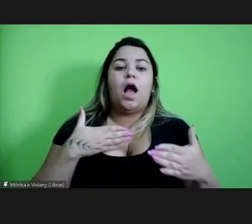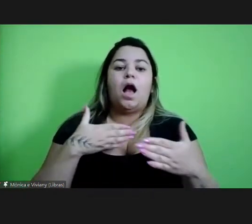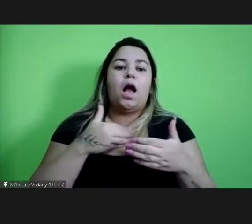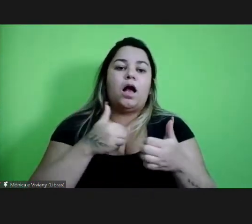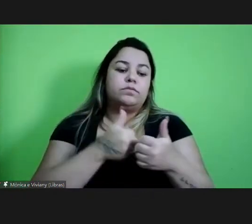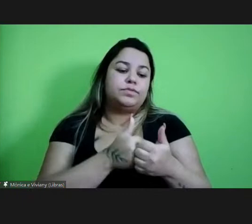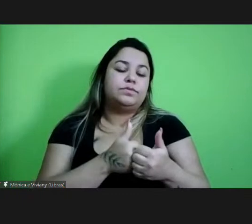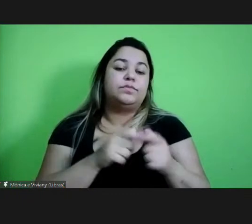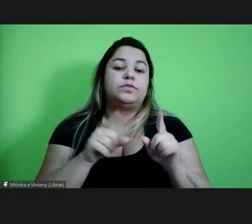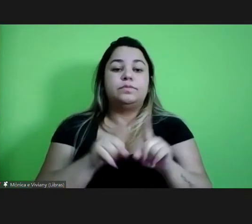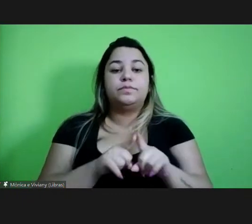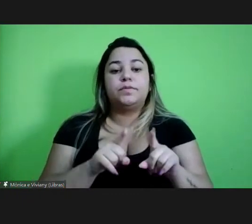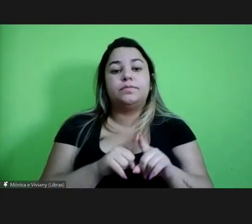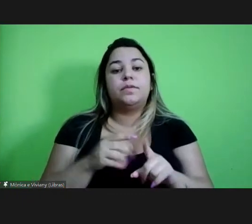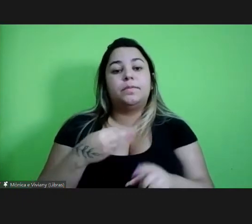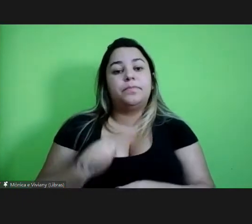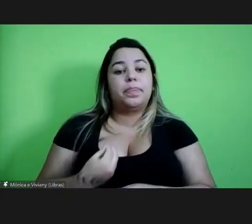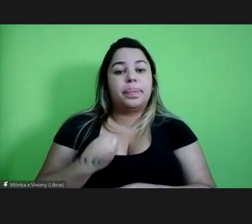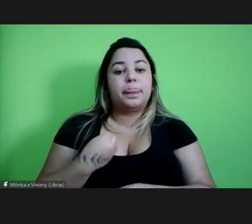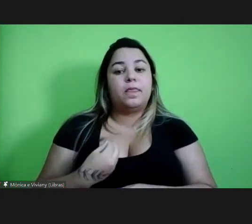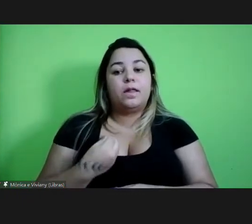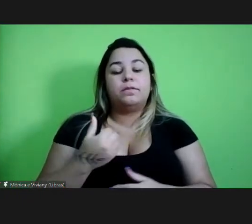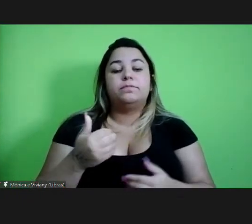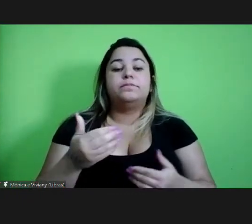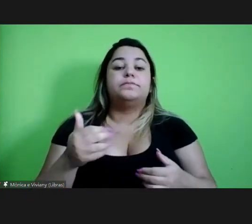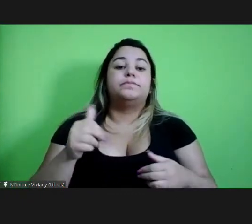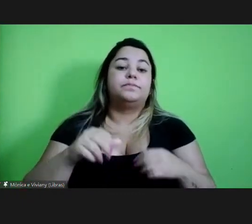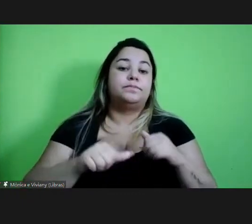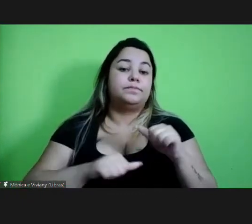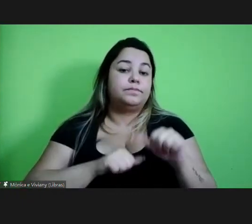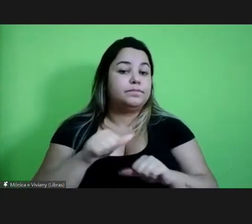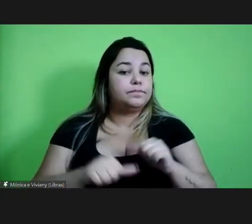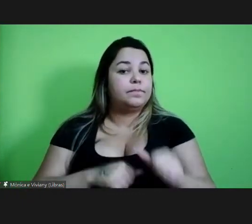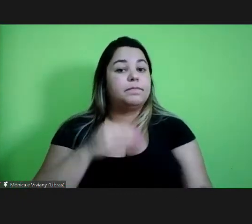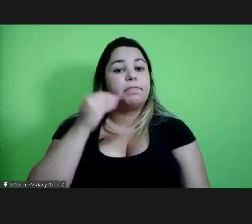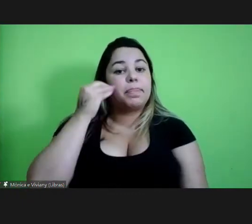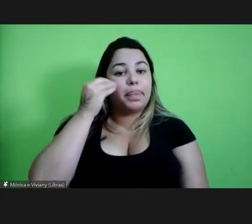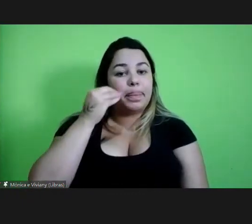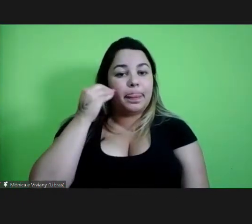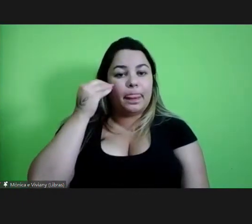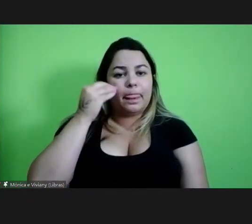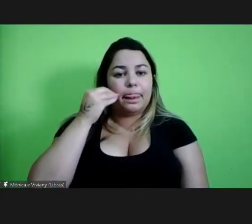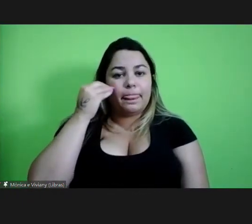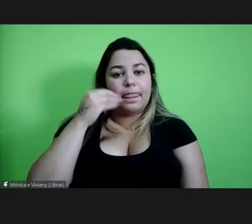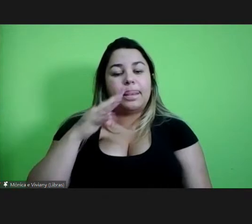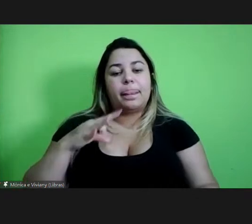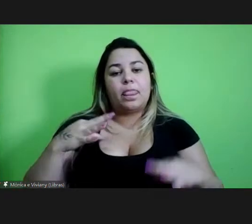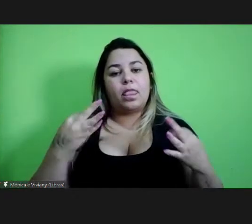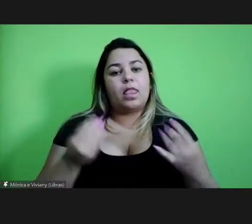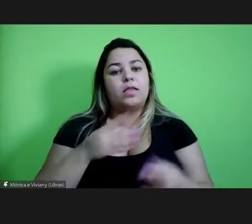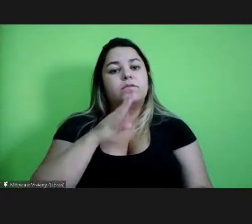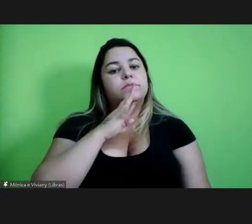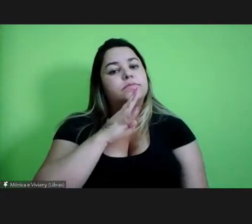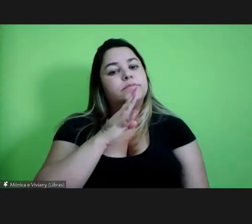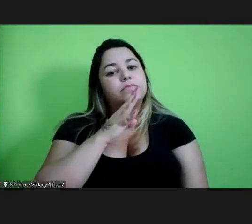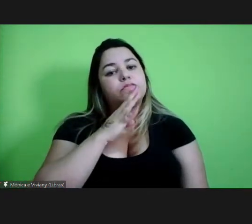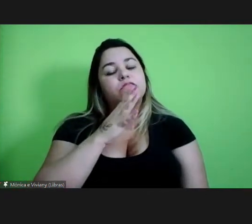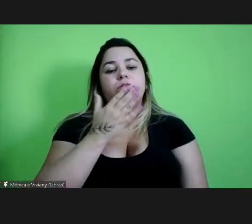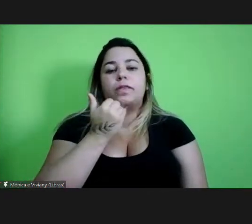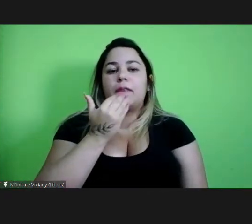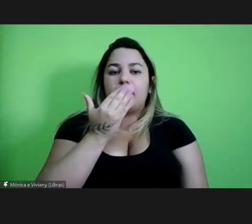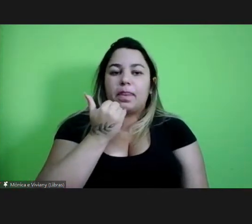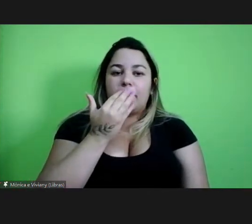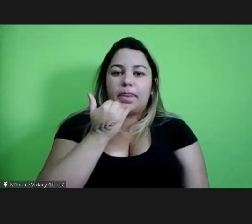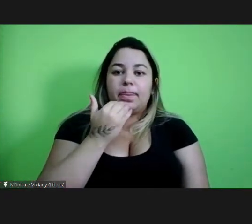looking to make a connection with the living, exchange experiences, and mainly knowledge